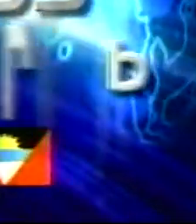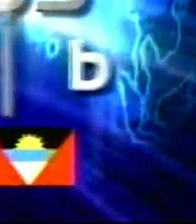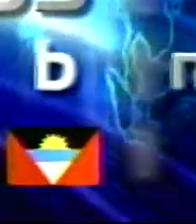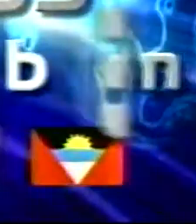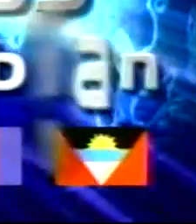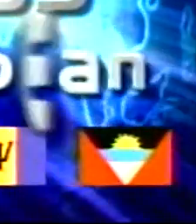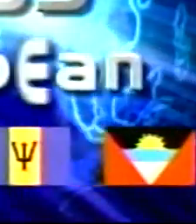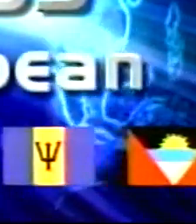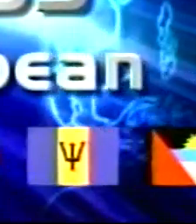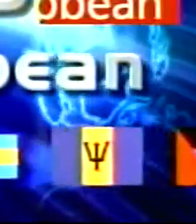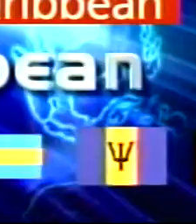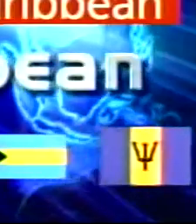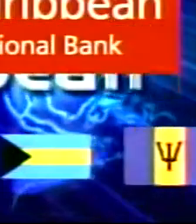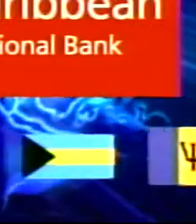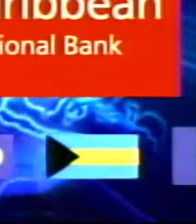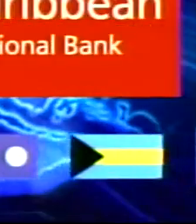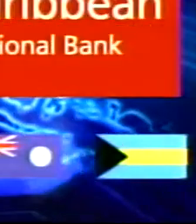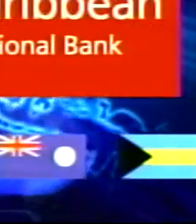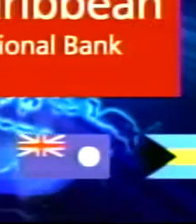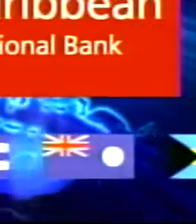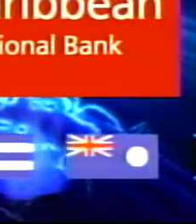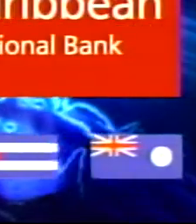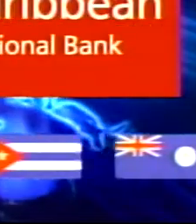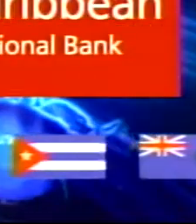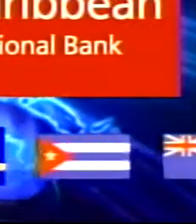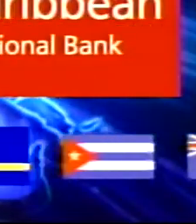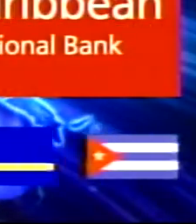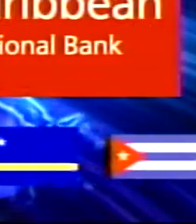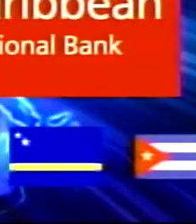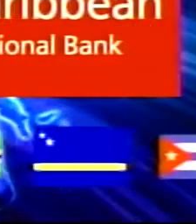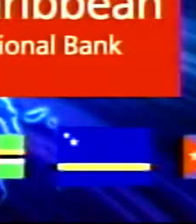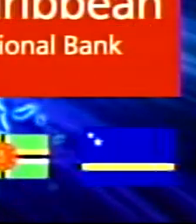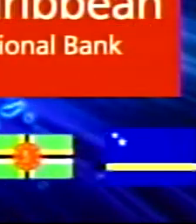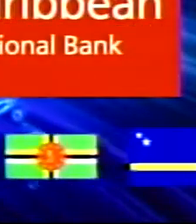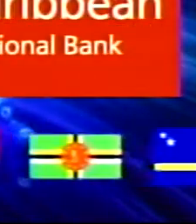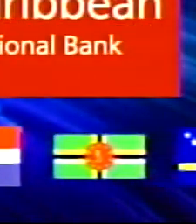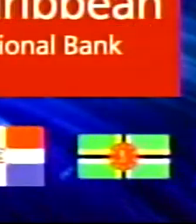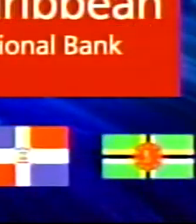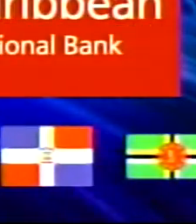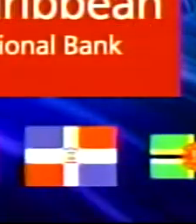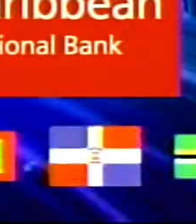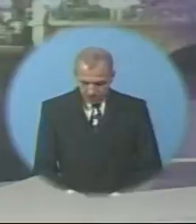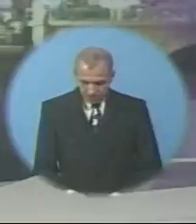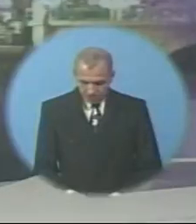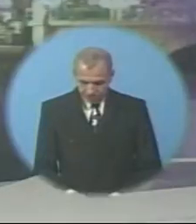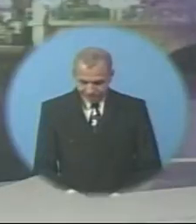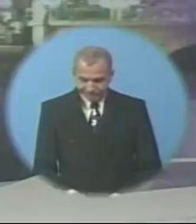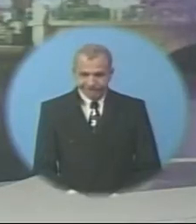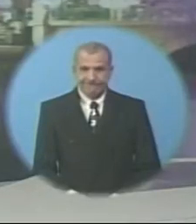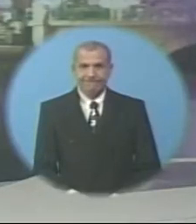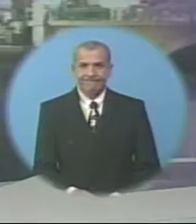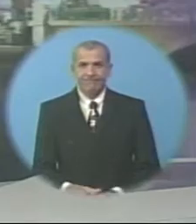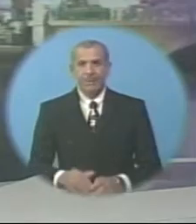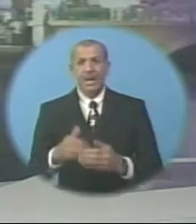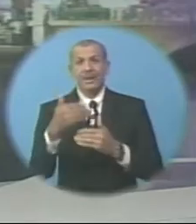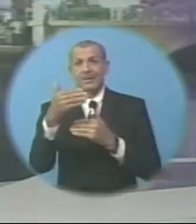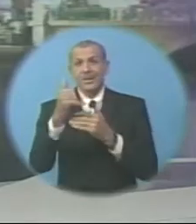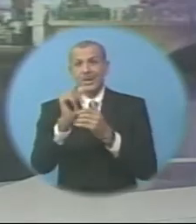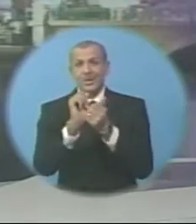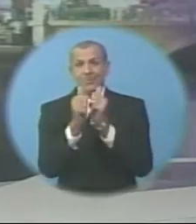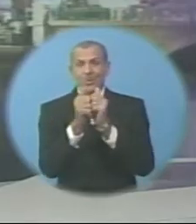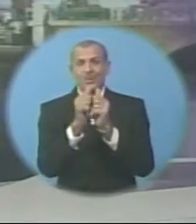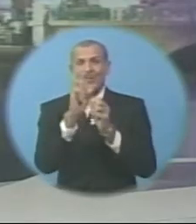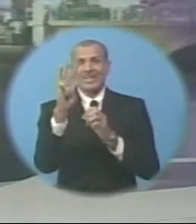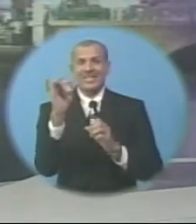Across the Caribbean brought to you by CIBC First Caribbean Ahead in sports the